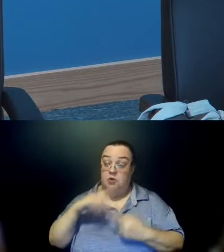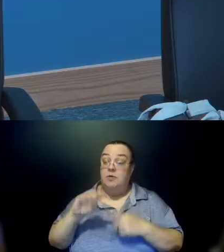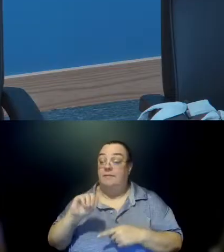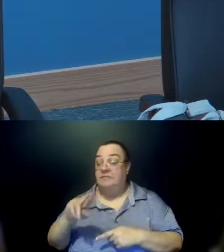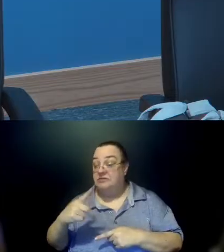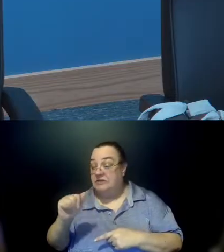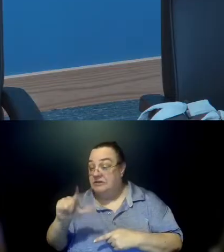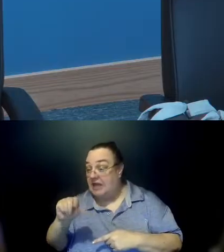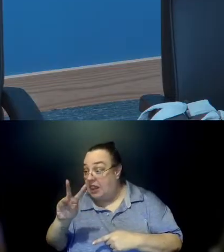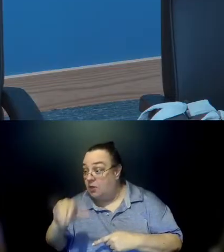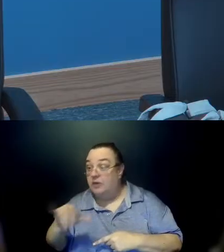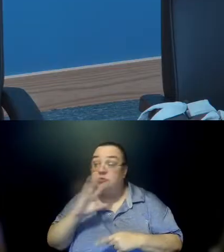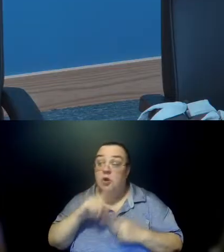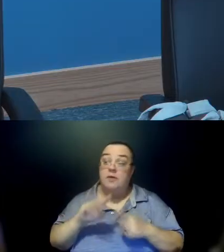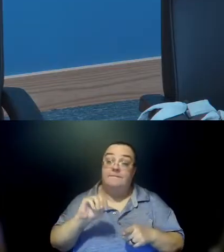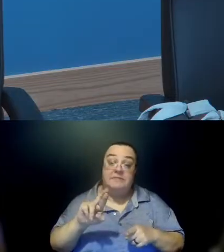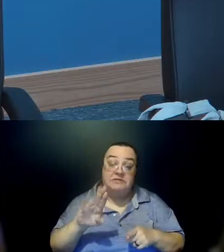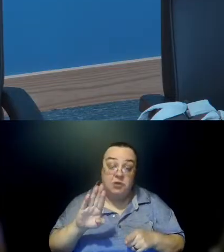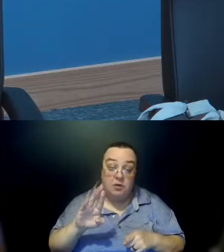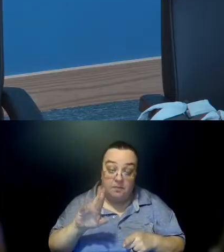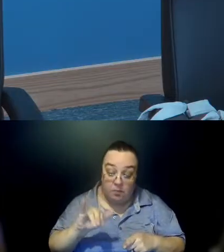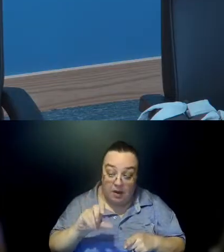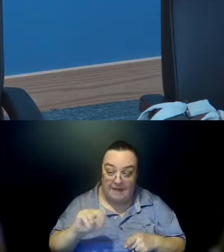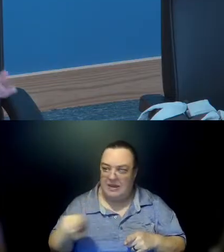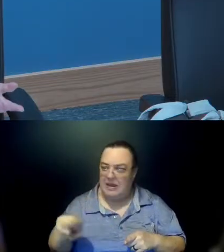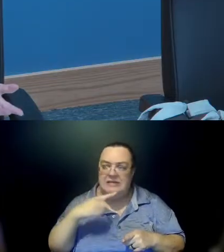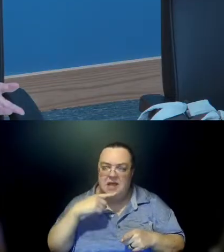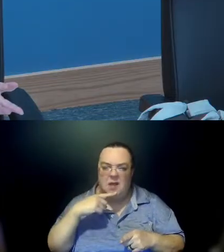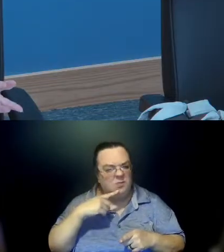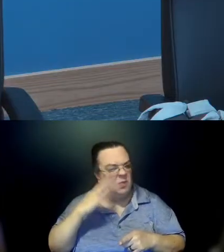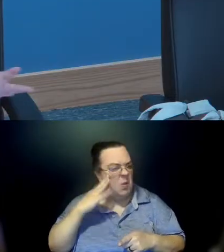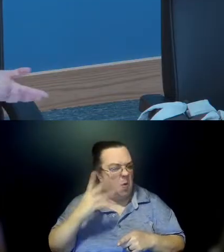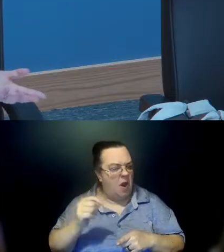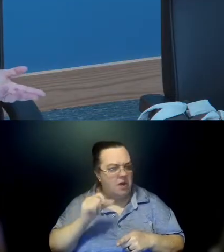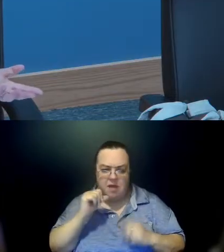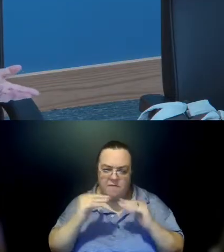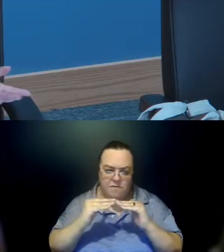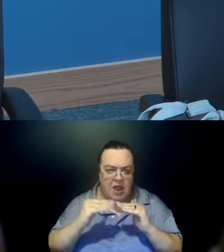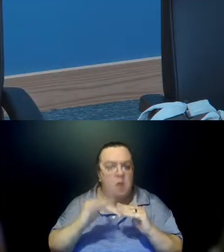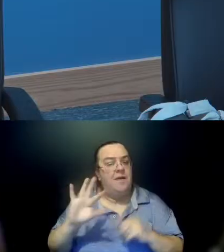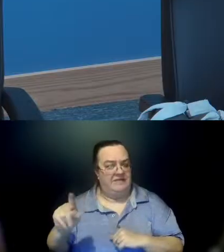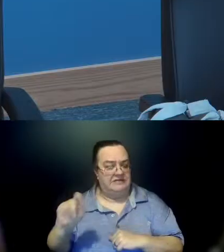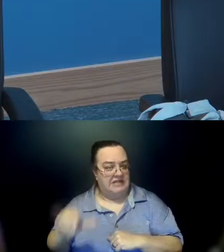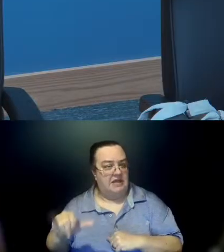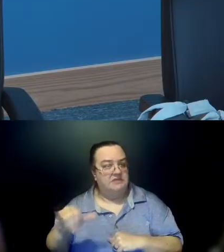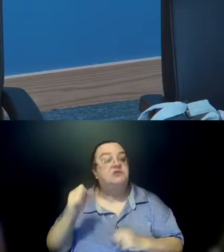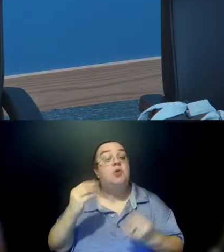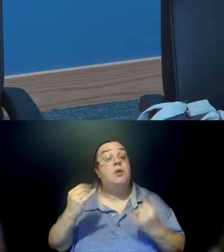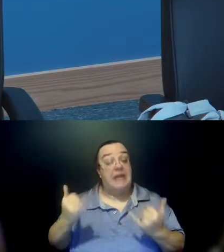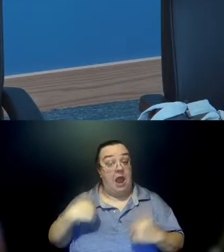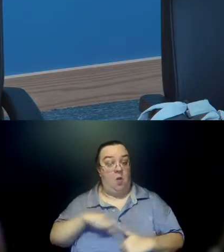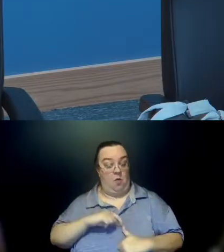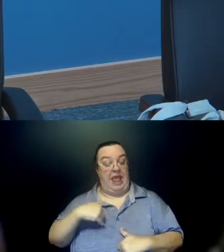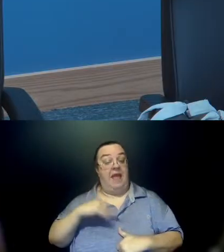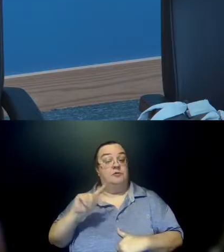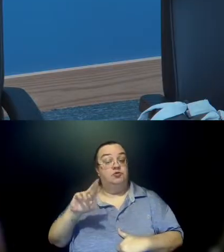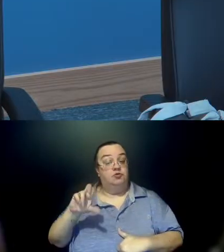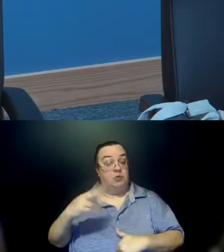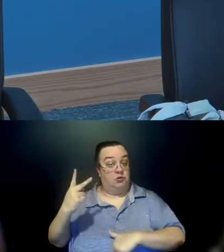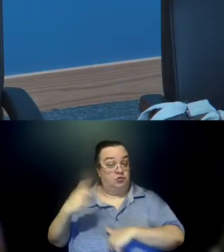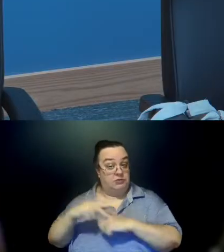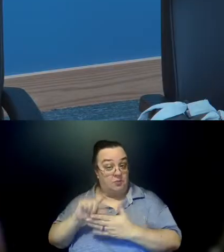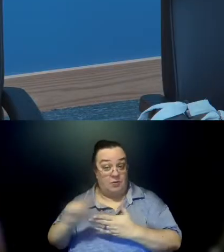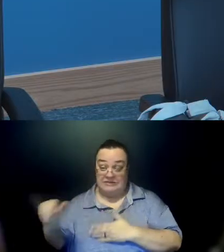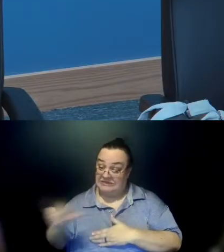Raymond. They said, well, let's fix that. That's not fair. And now we get twice a week trash the same way that the west side does. We have